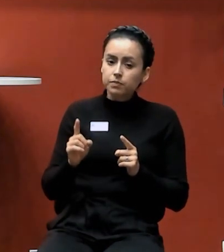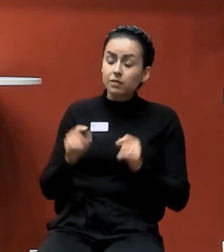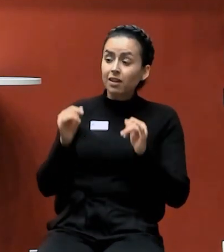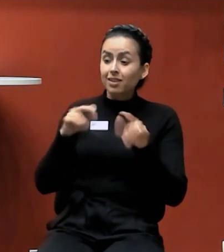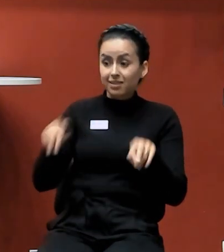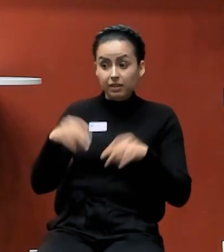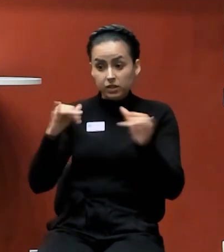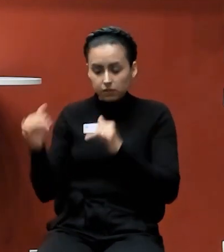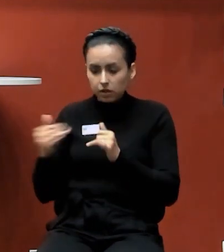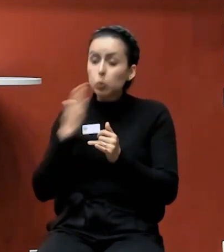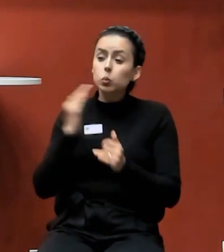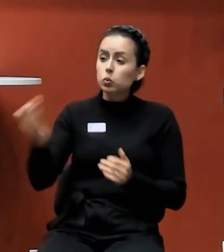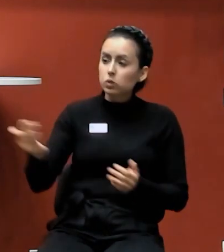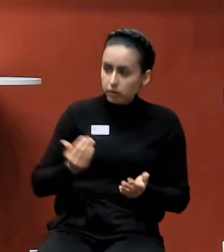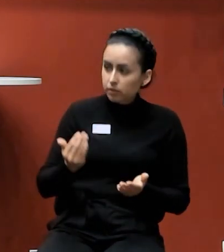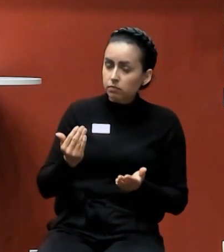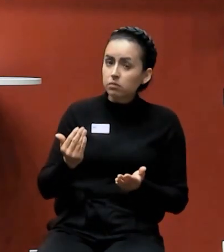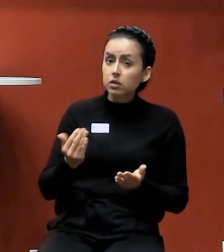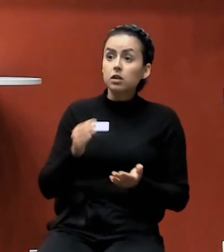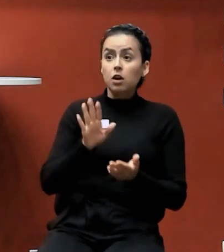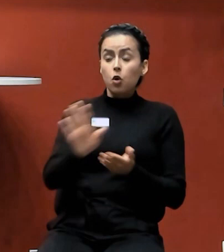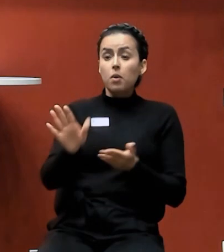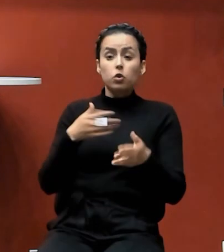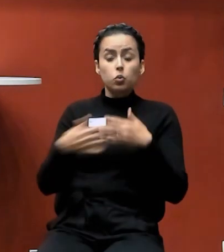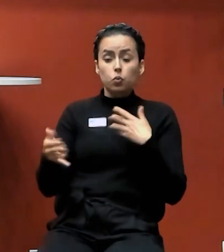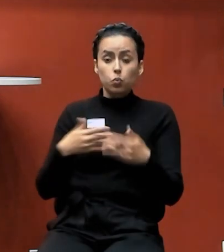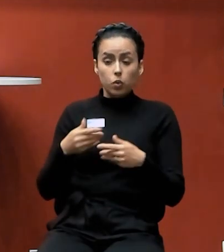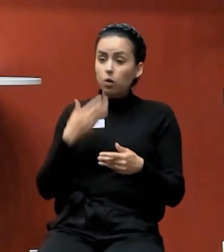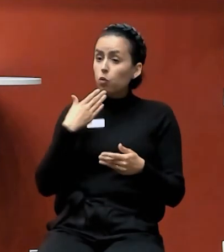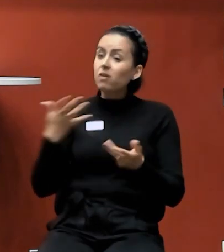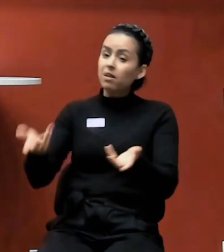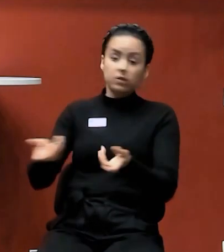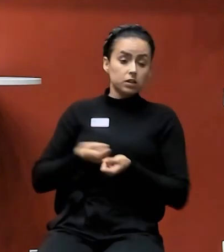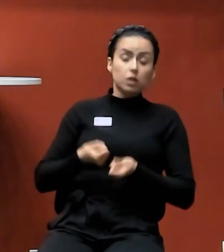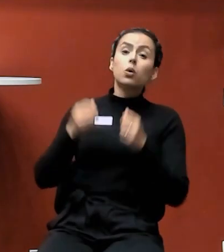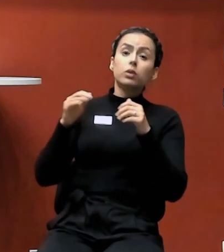festival and your work is well received, as you know,